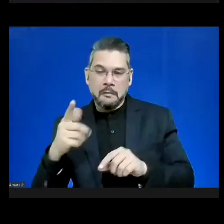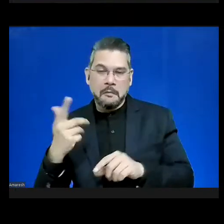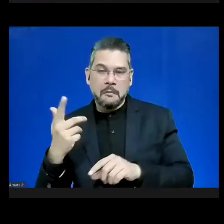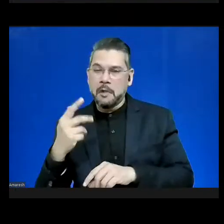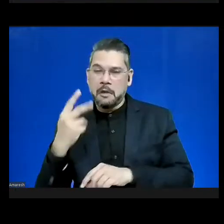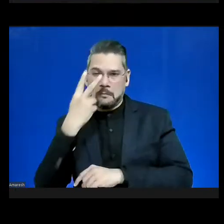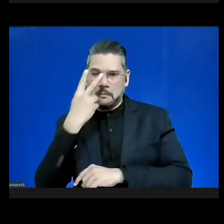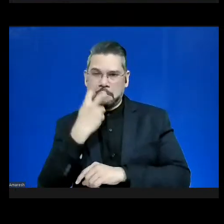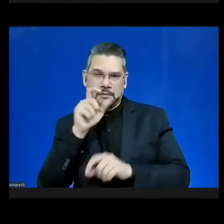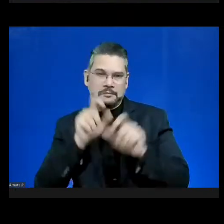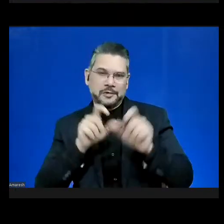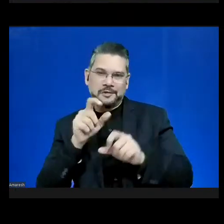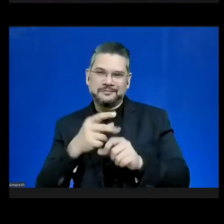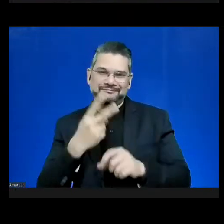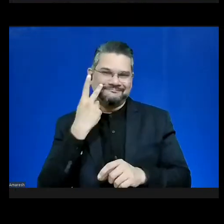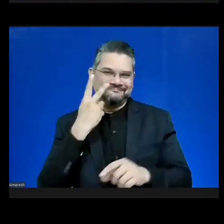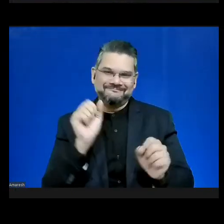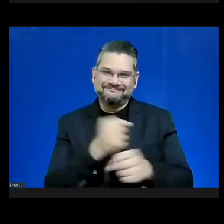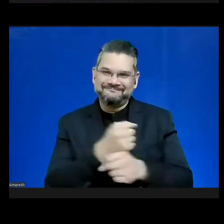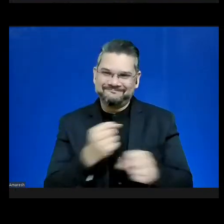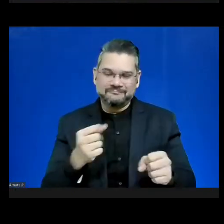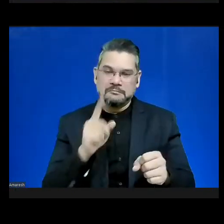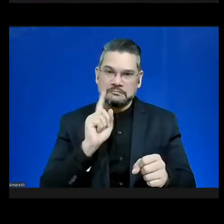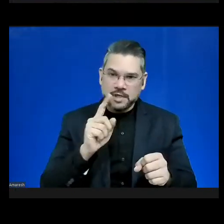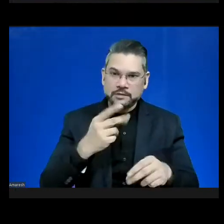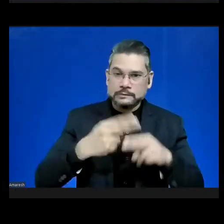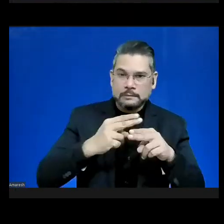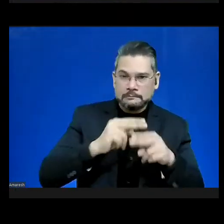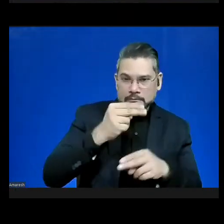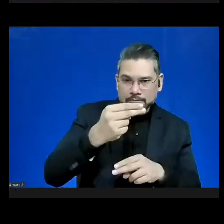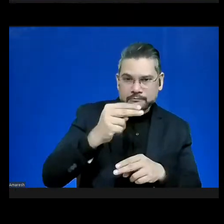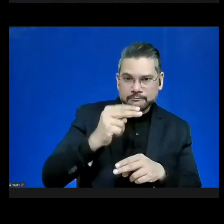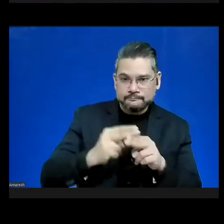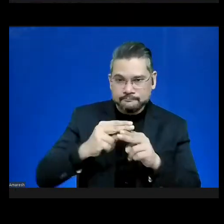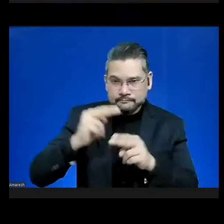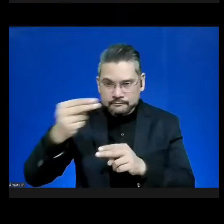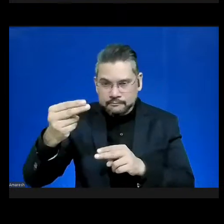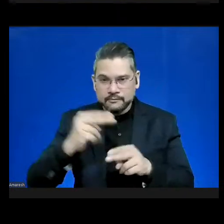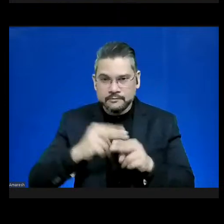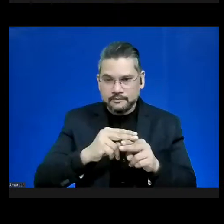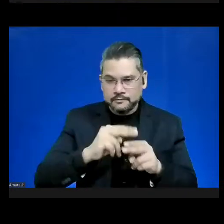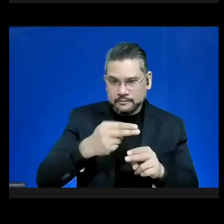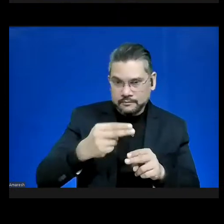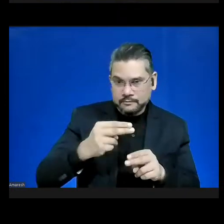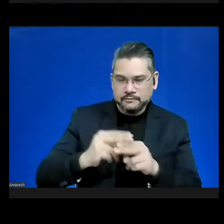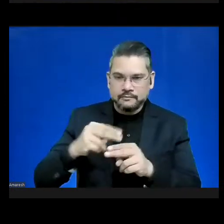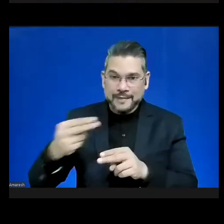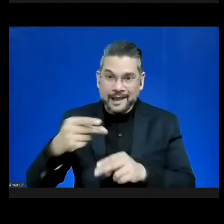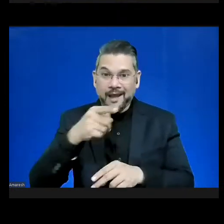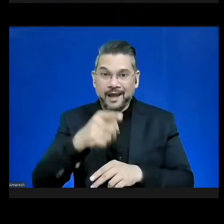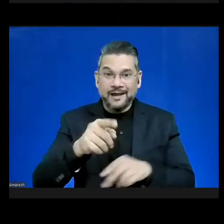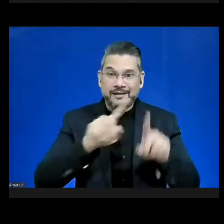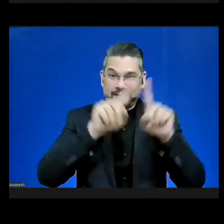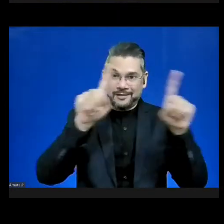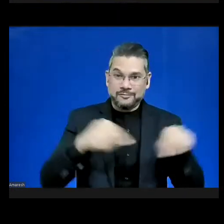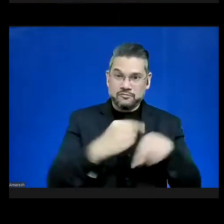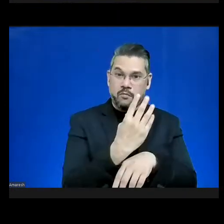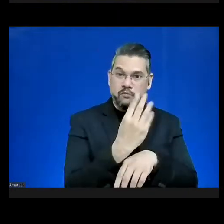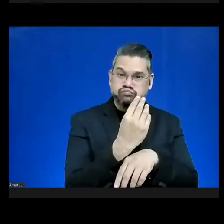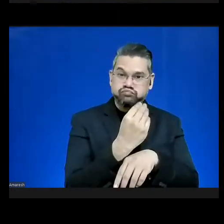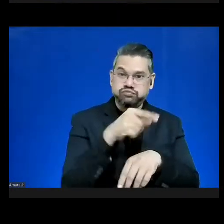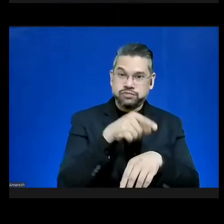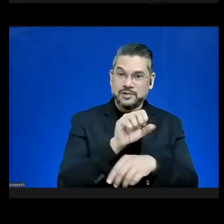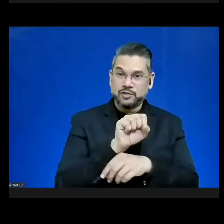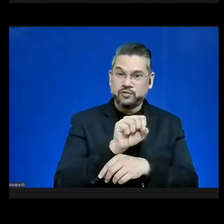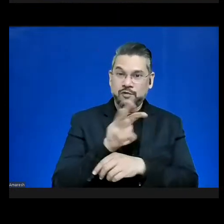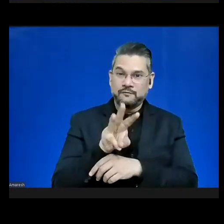see. So we need to have labels into it. So those labels are read by the screen reader, and the person knows that